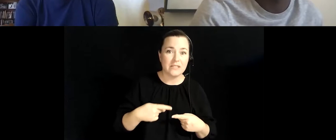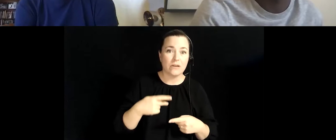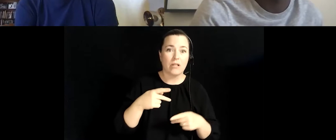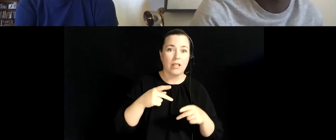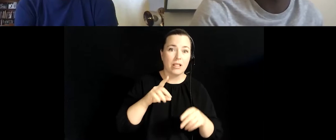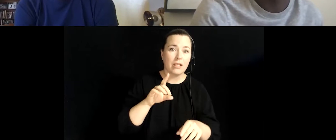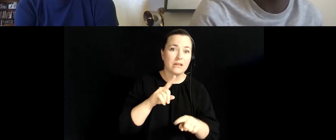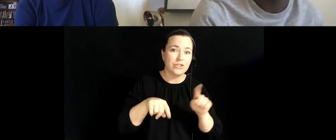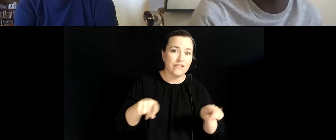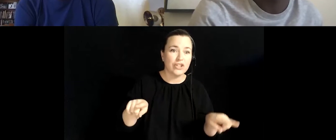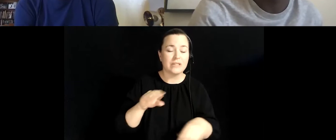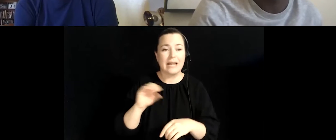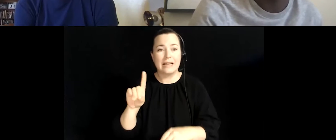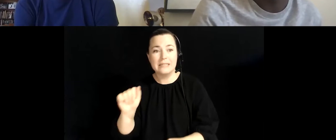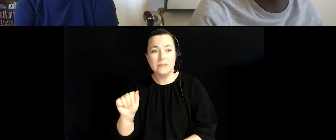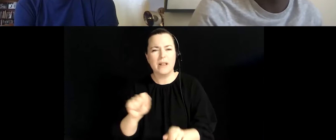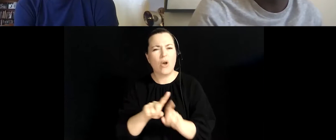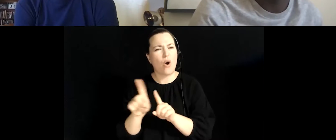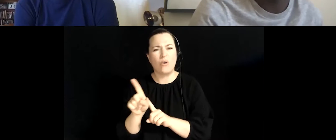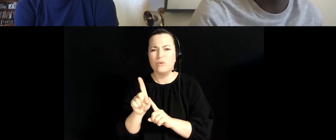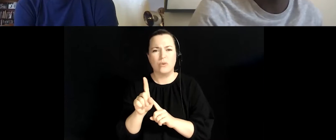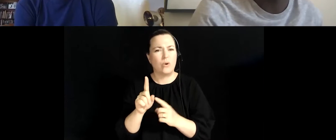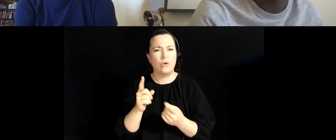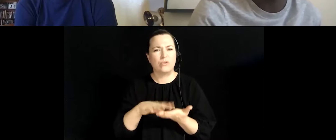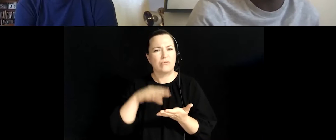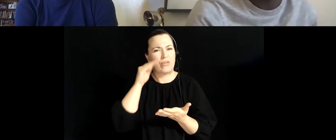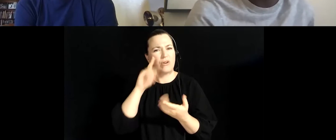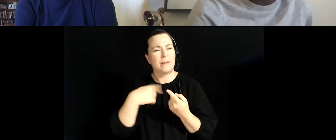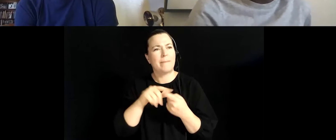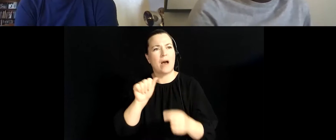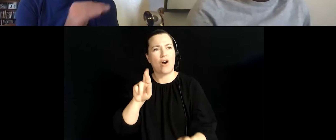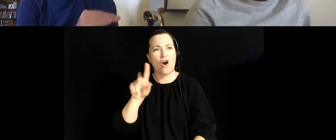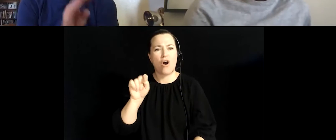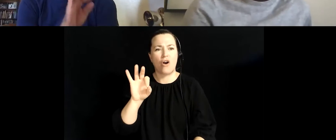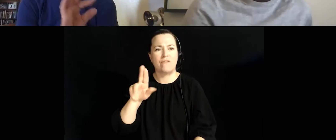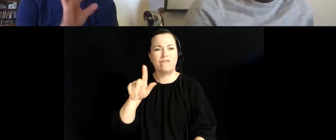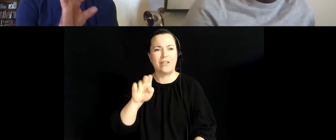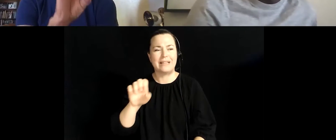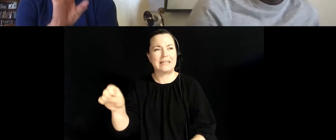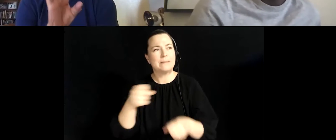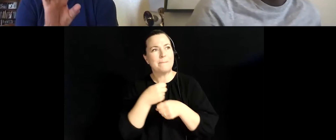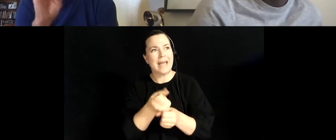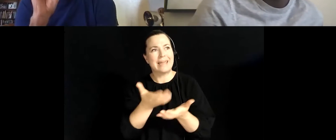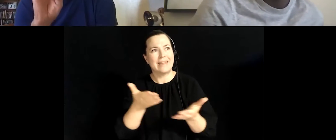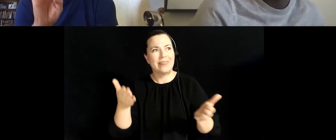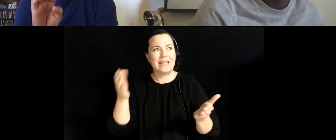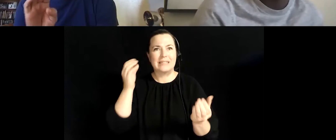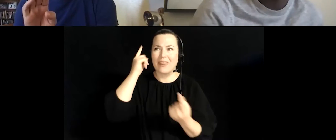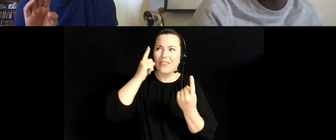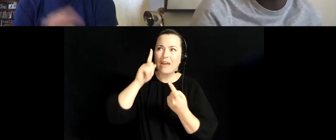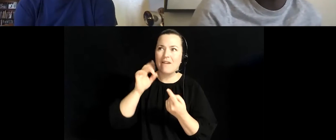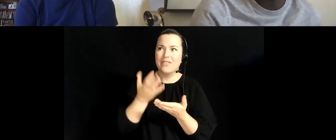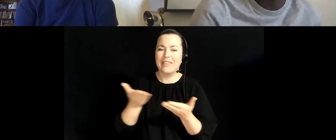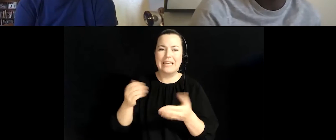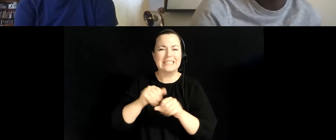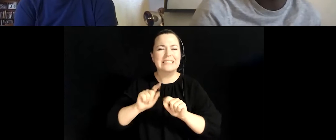artfulness, around different ways of making things and thinking things in a different way, like the way she creates